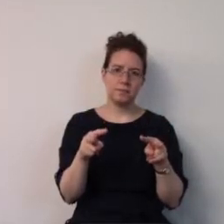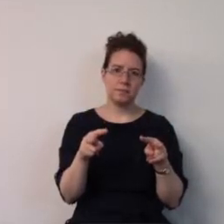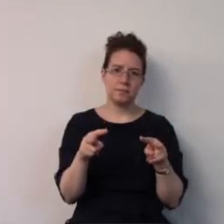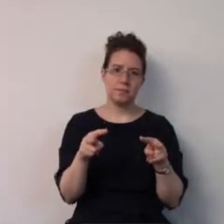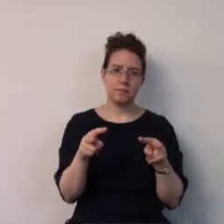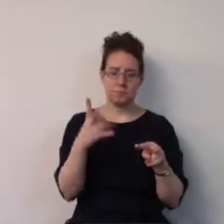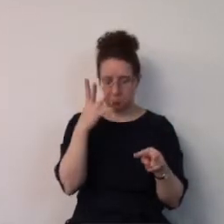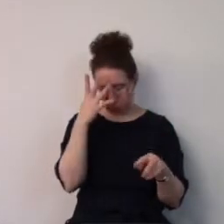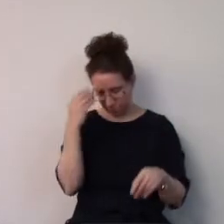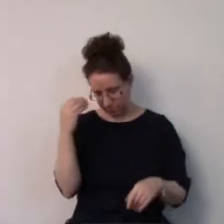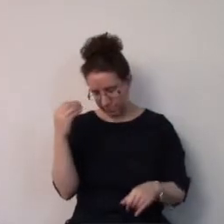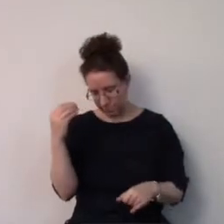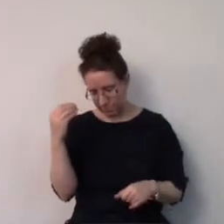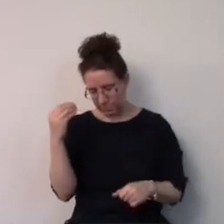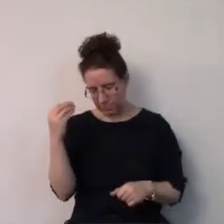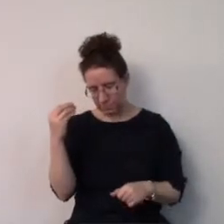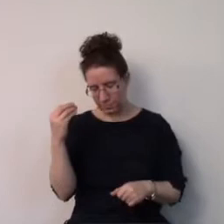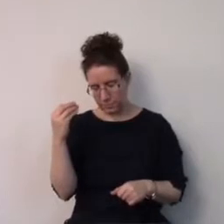Okay.